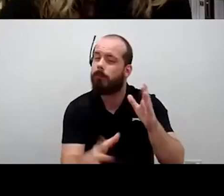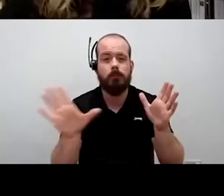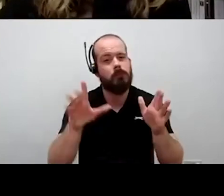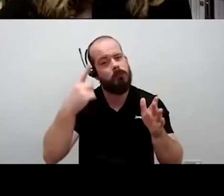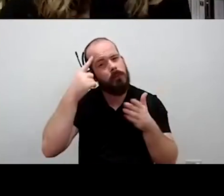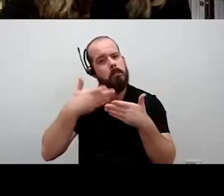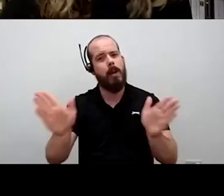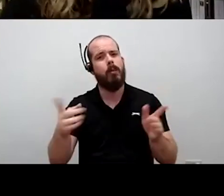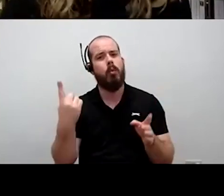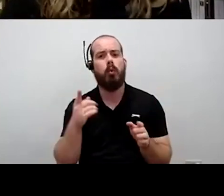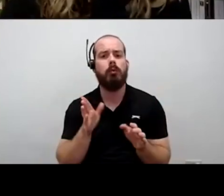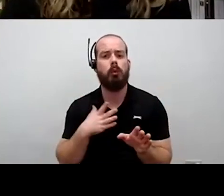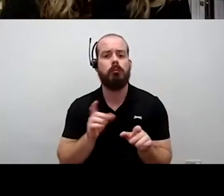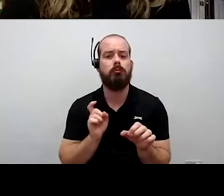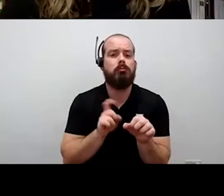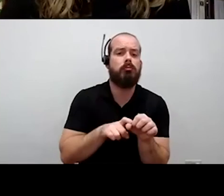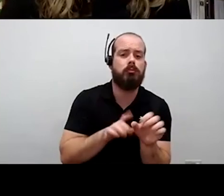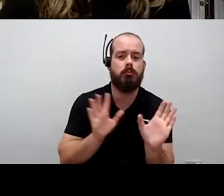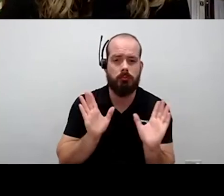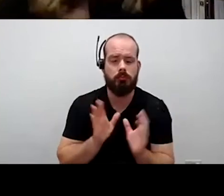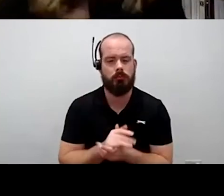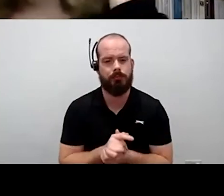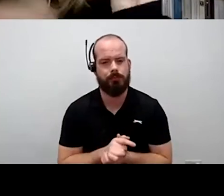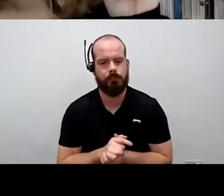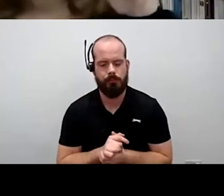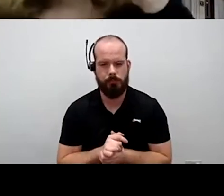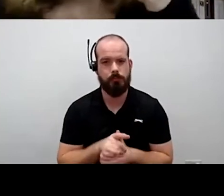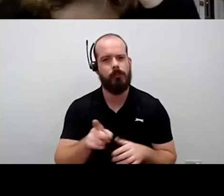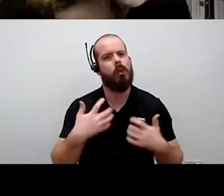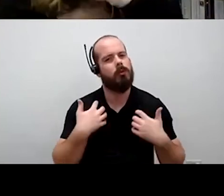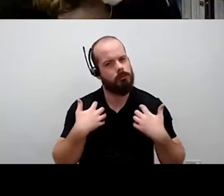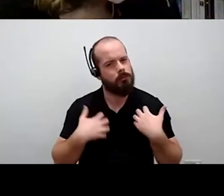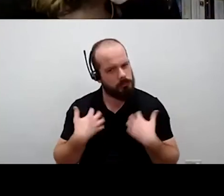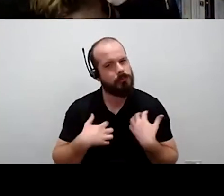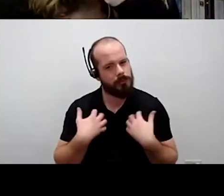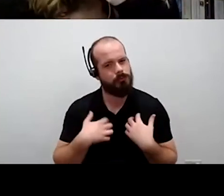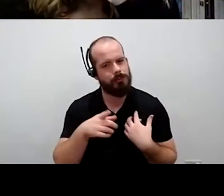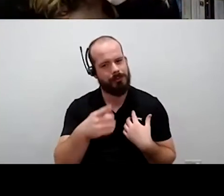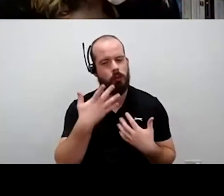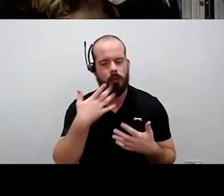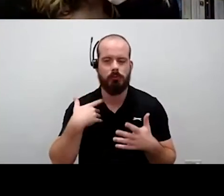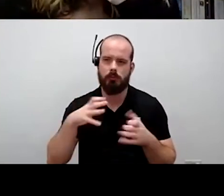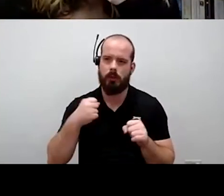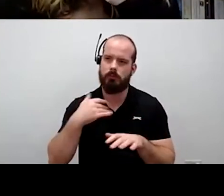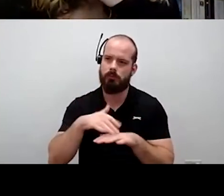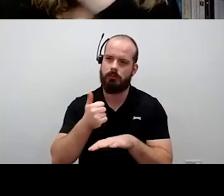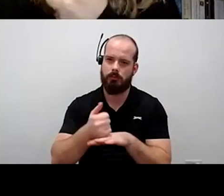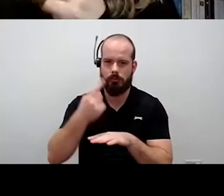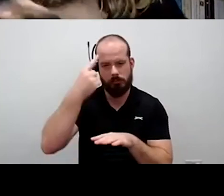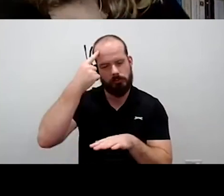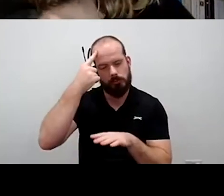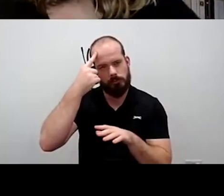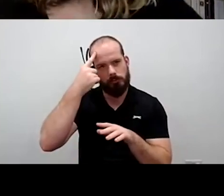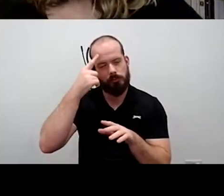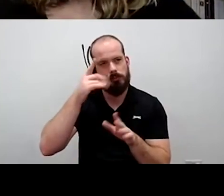people in the local area? It was interesting. The story I always tell is when I started doing this first, everyone started looking up to heaven. You know, you go to the community, we're going to do